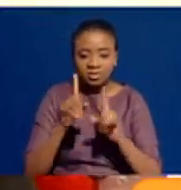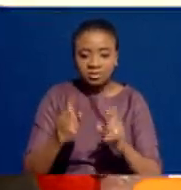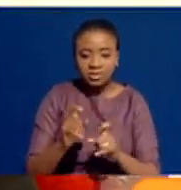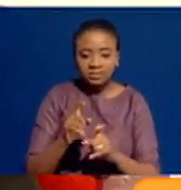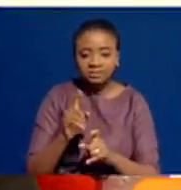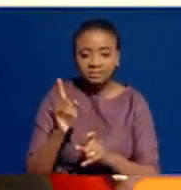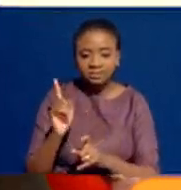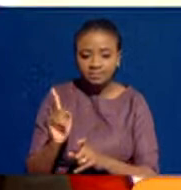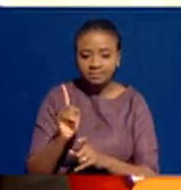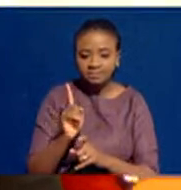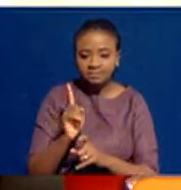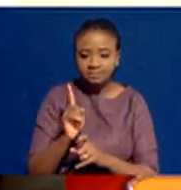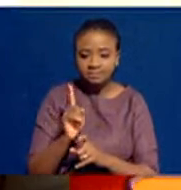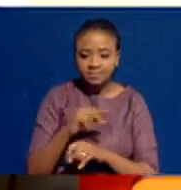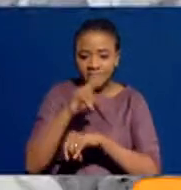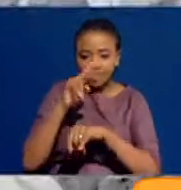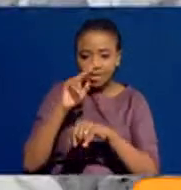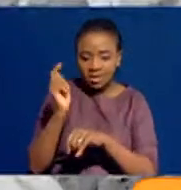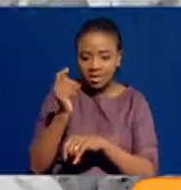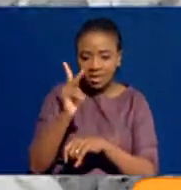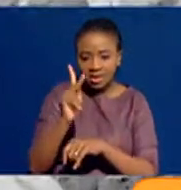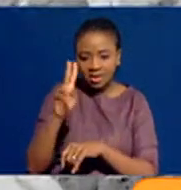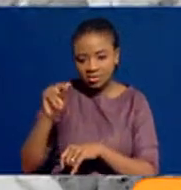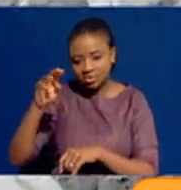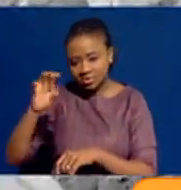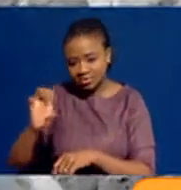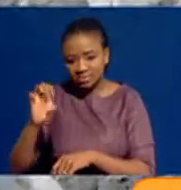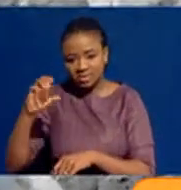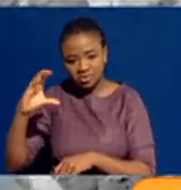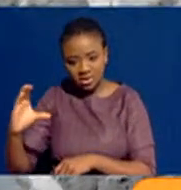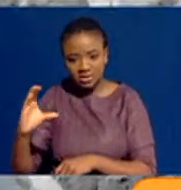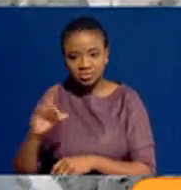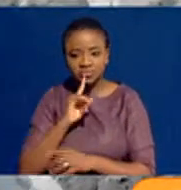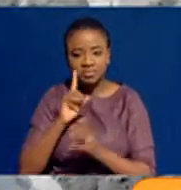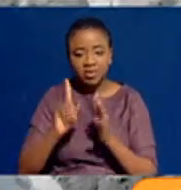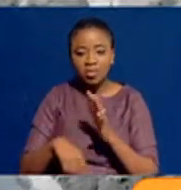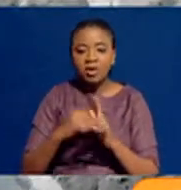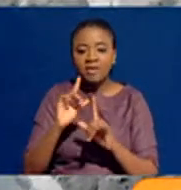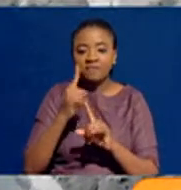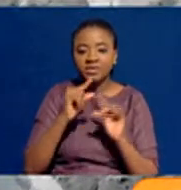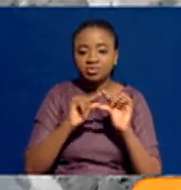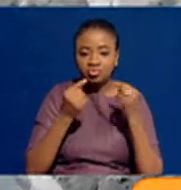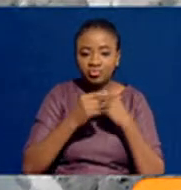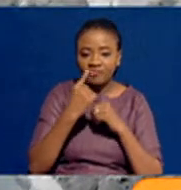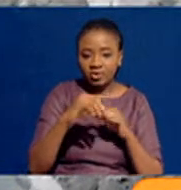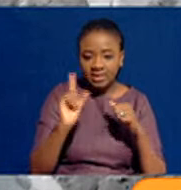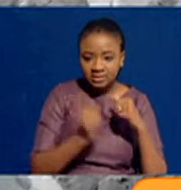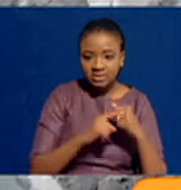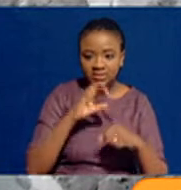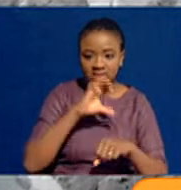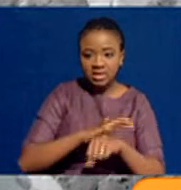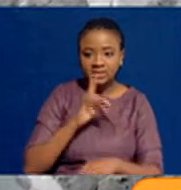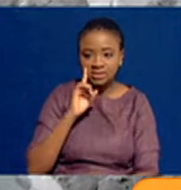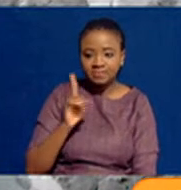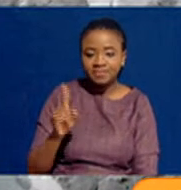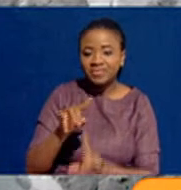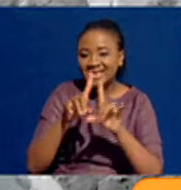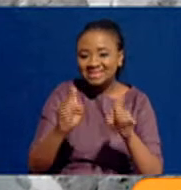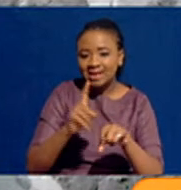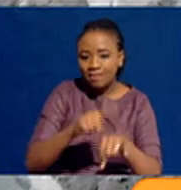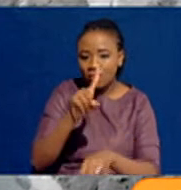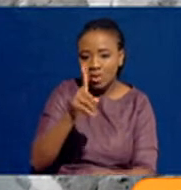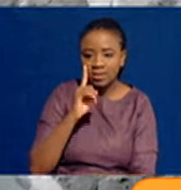the Kenyan National Examination Council, the first cohort of grade 6 learners will sit their KPSEA